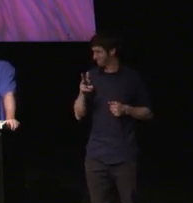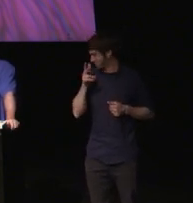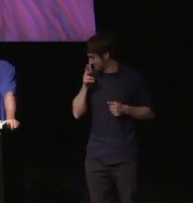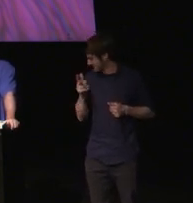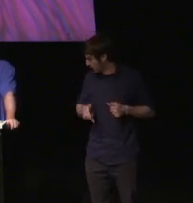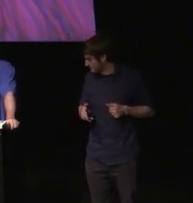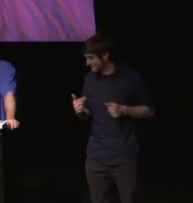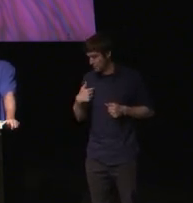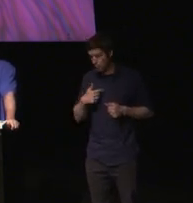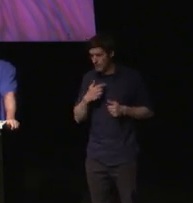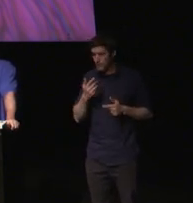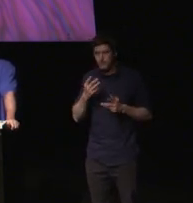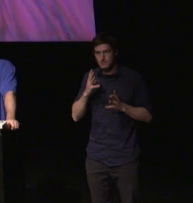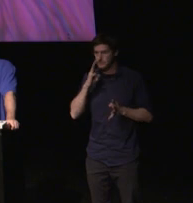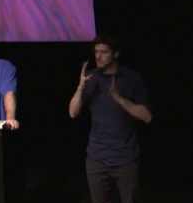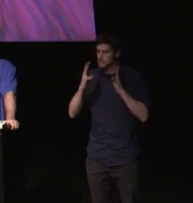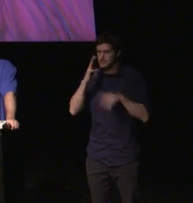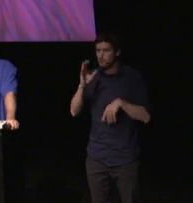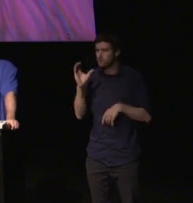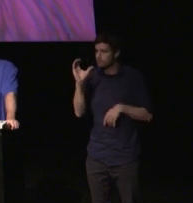we went in some weird directions.